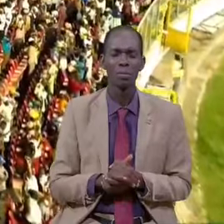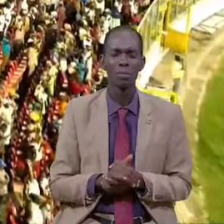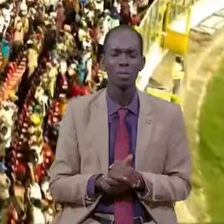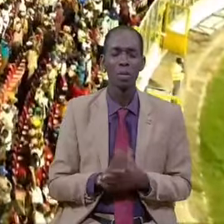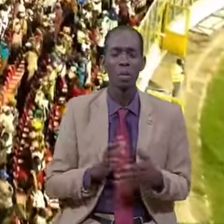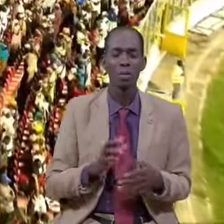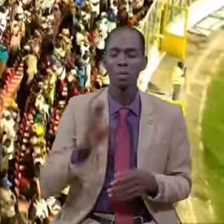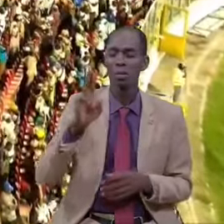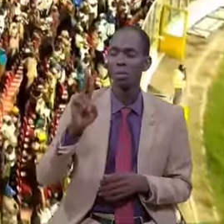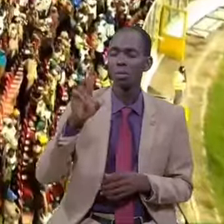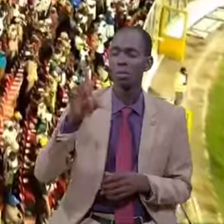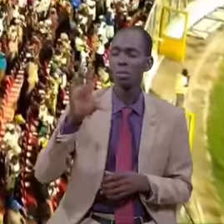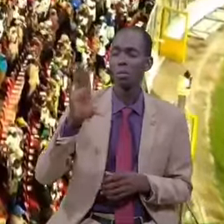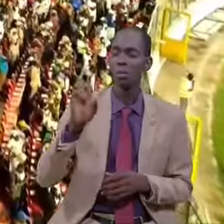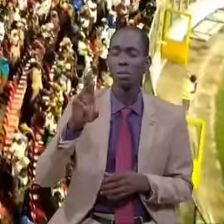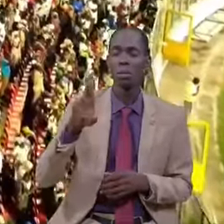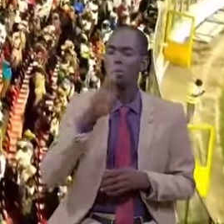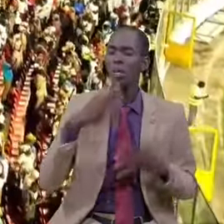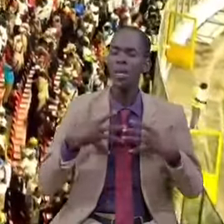name heal